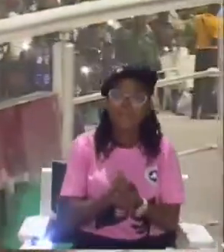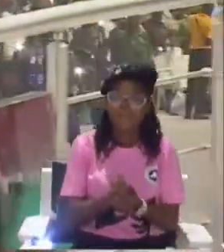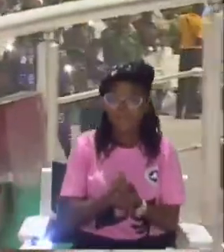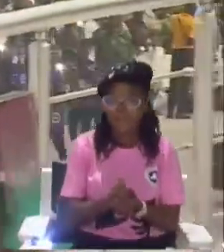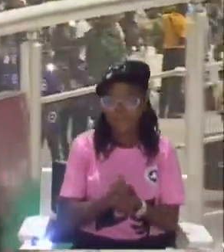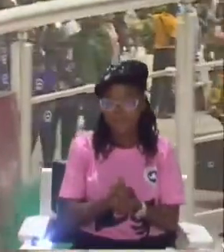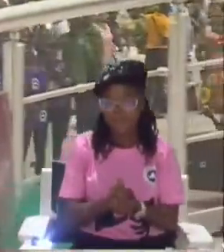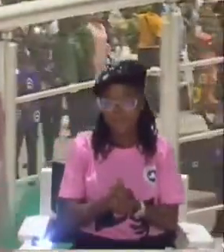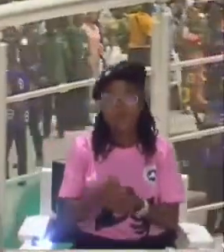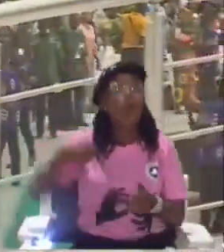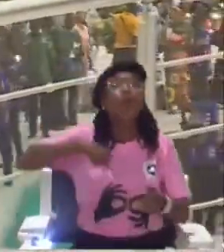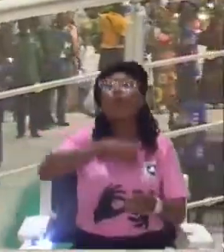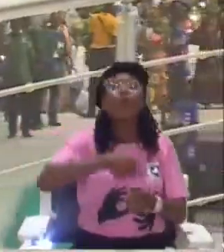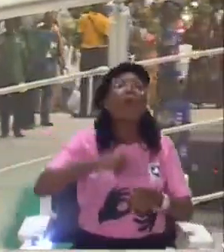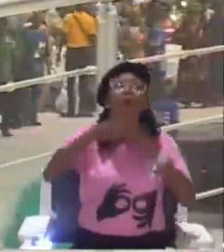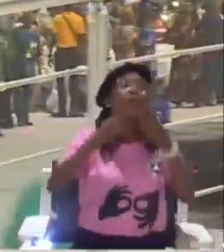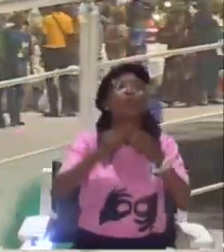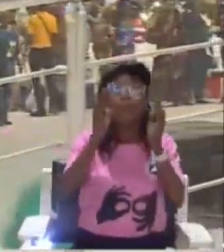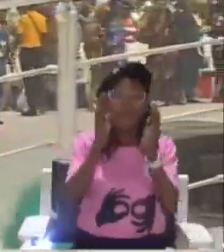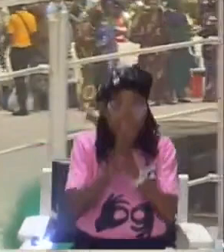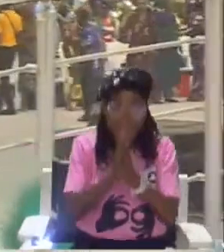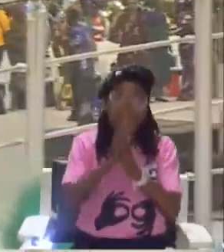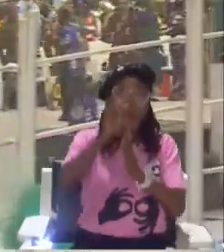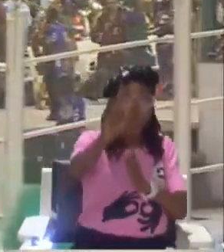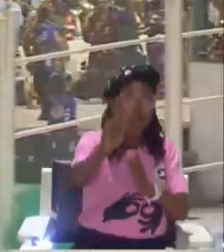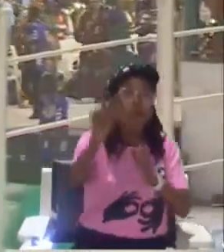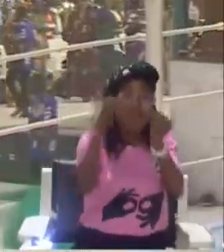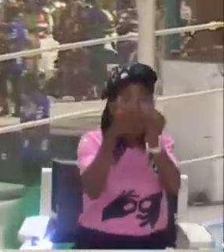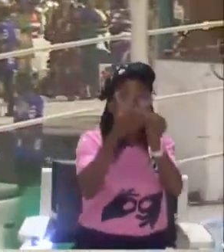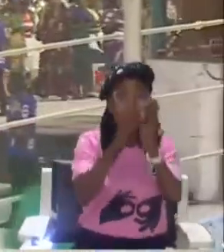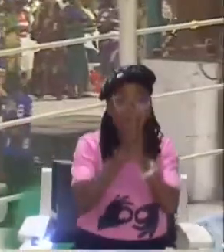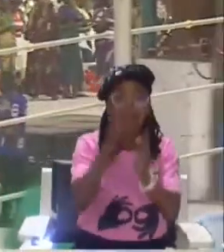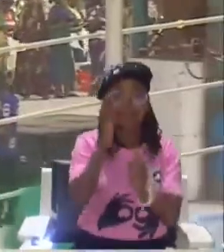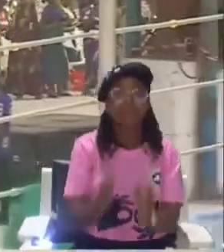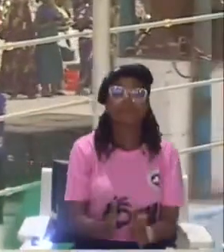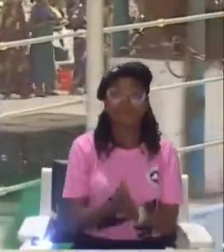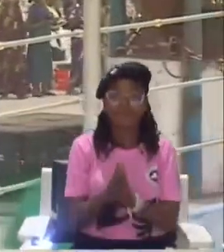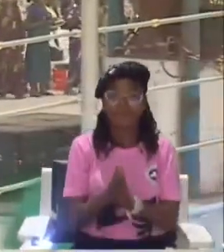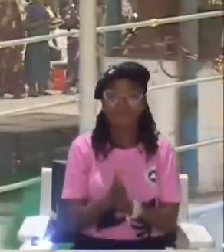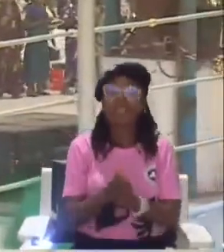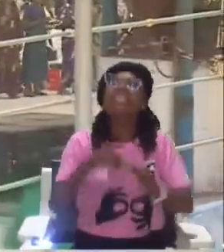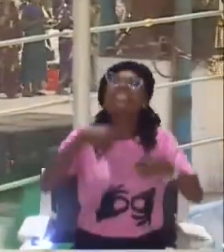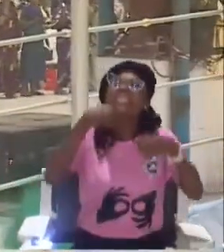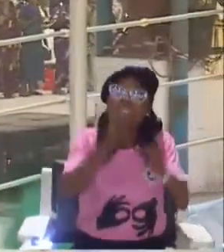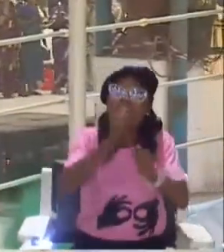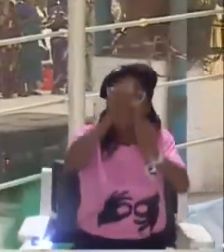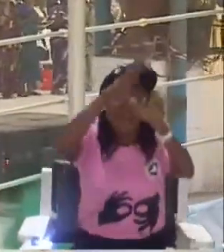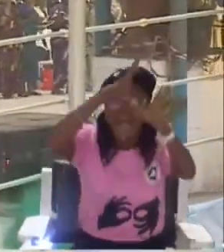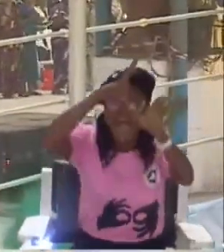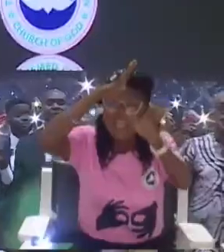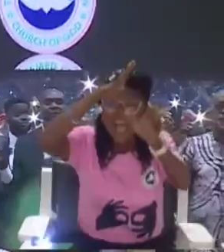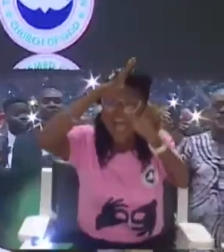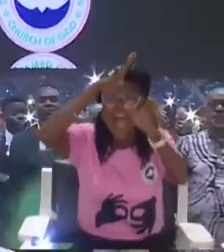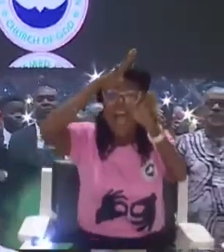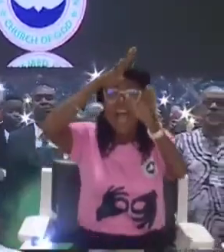Amen. You're going to pray one more prayer. I said, Father, Baba,